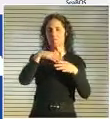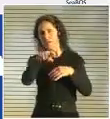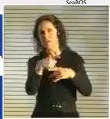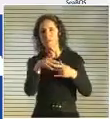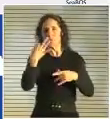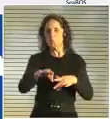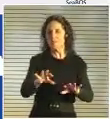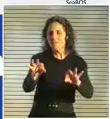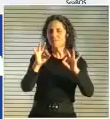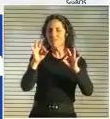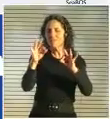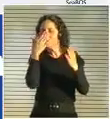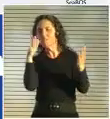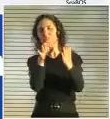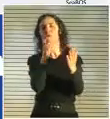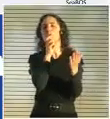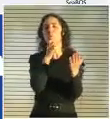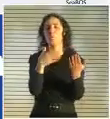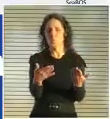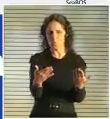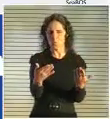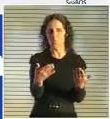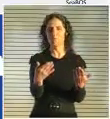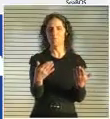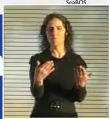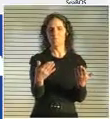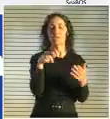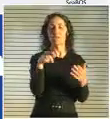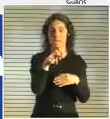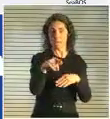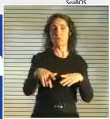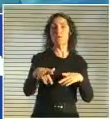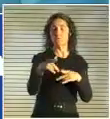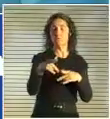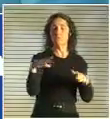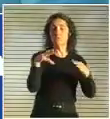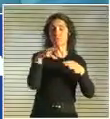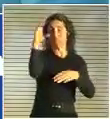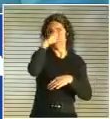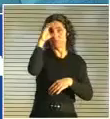of examples here from sustainable sourcing of seafood, etc. that could be valuable.